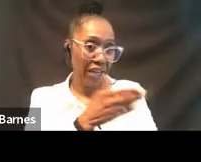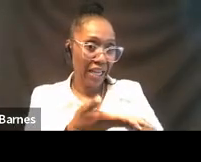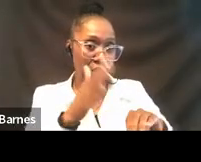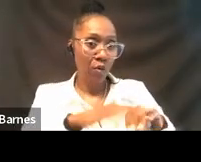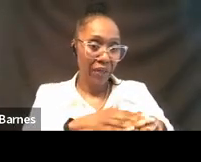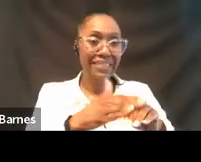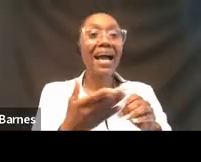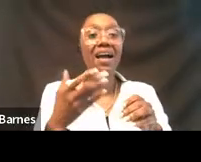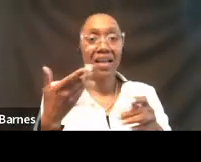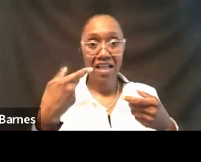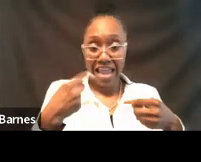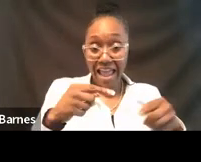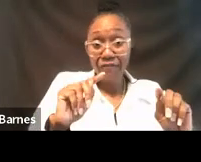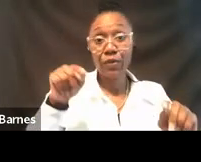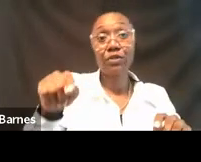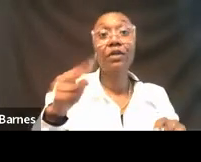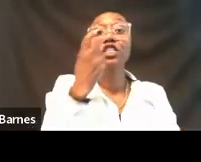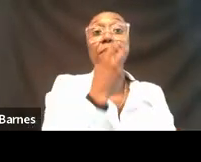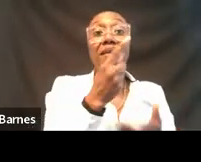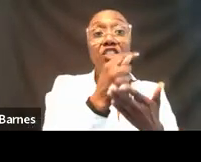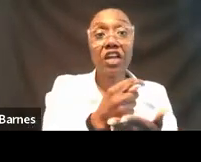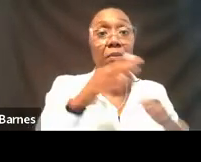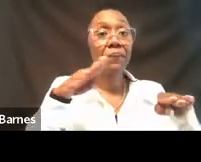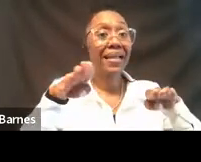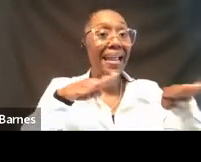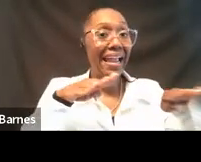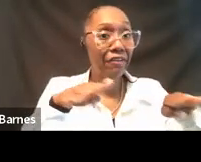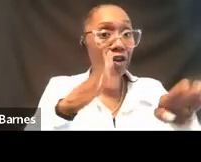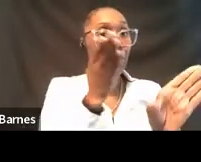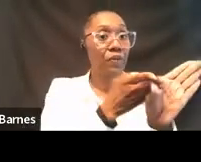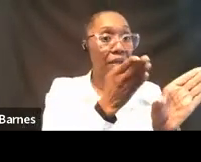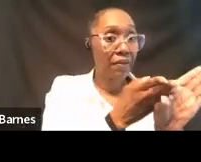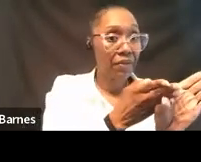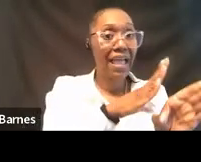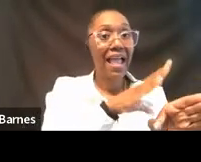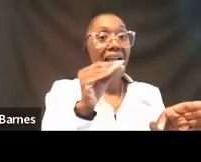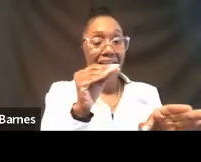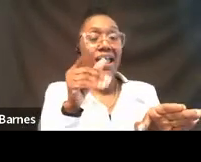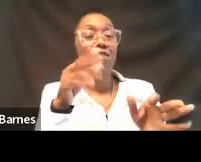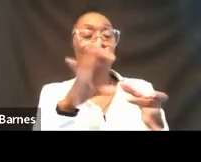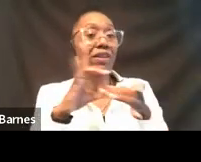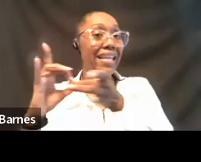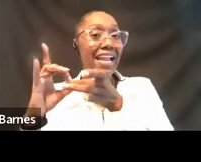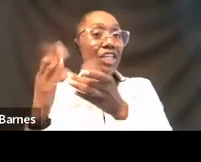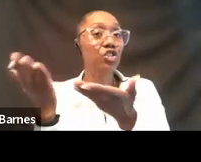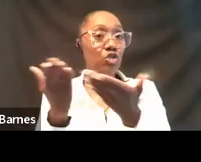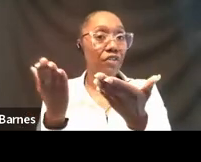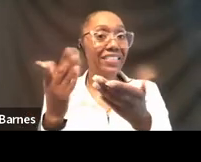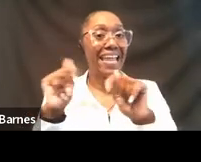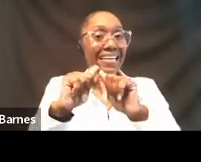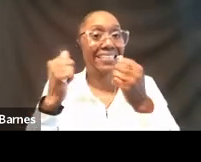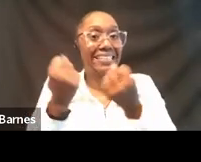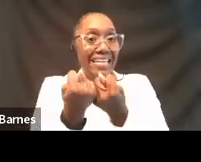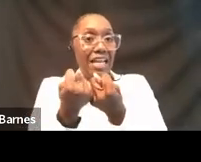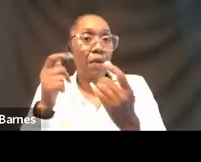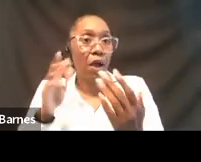psychology, behavior, speech therapy, related services, and even a team-based approach, okay? And this